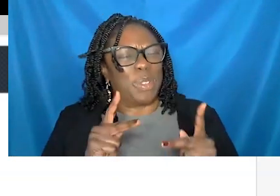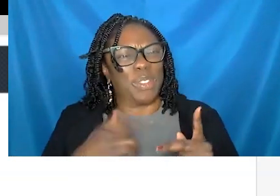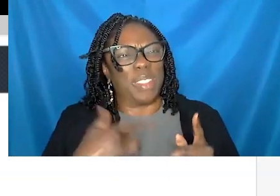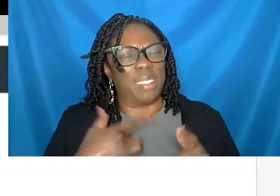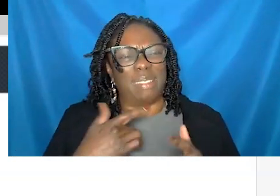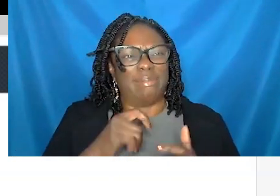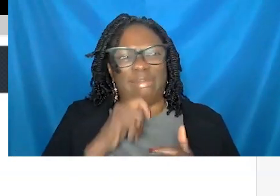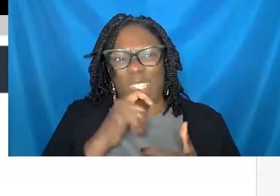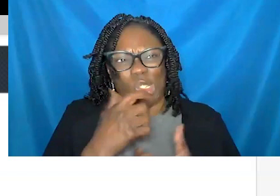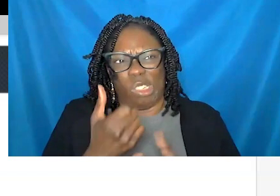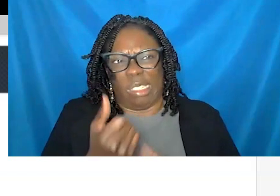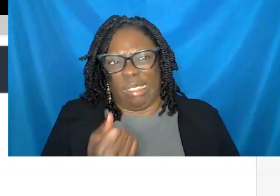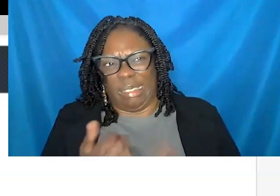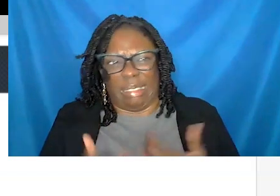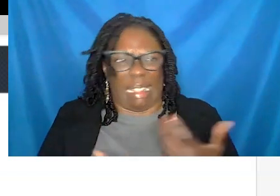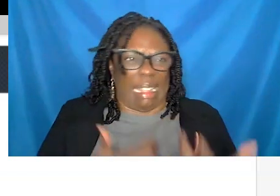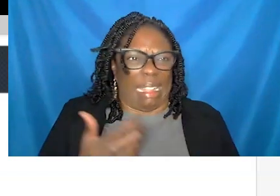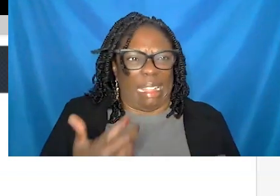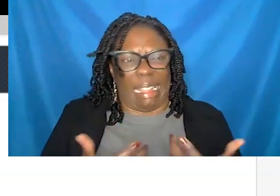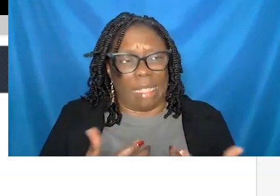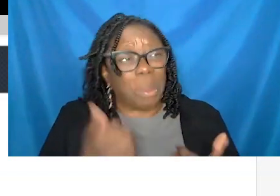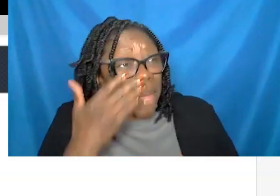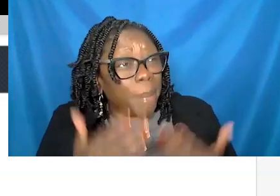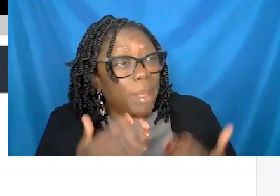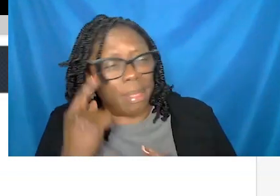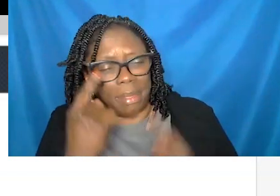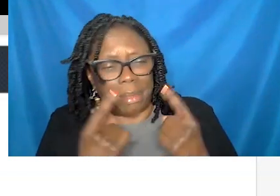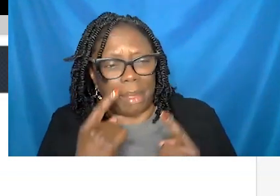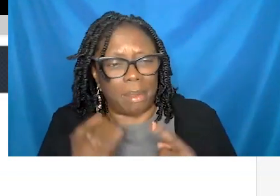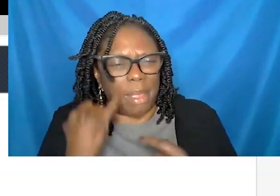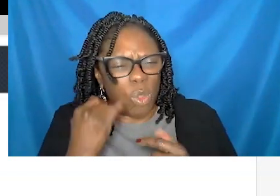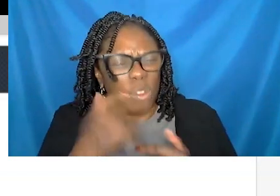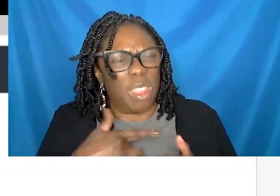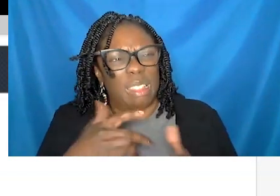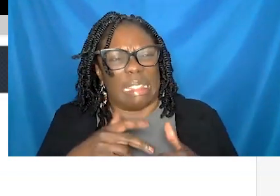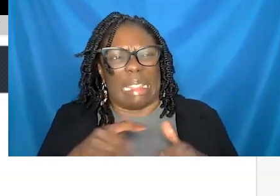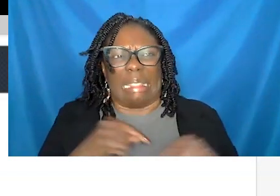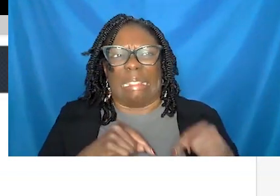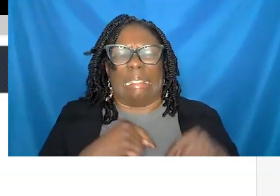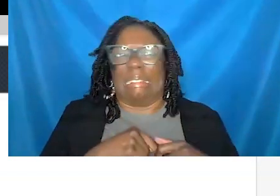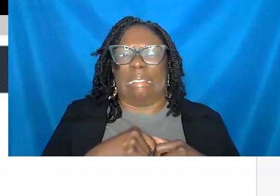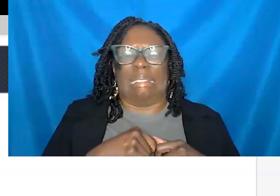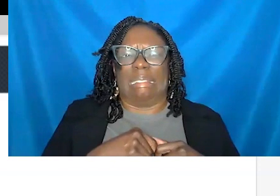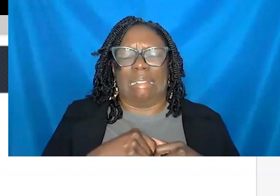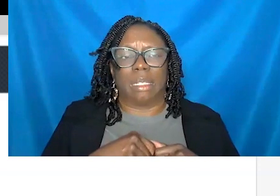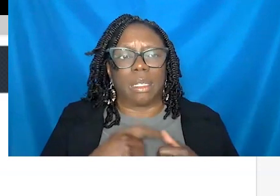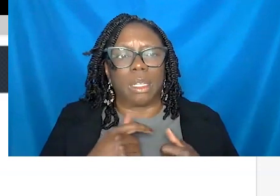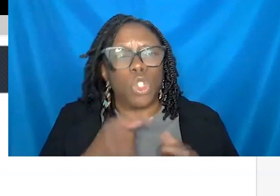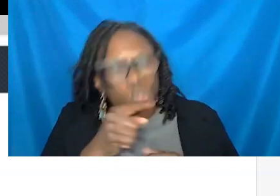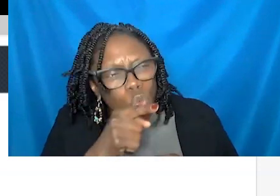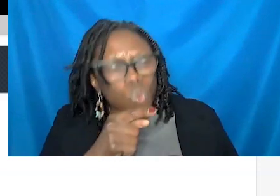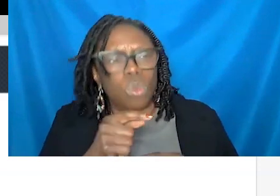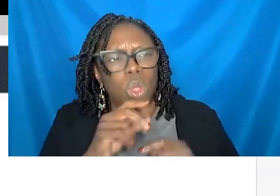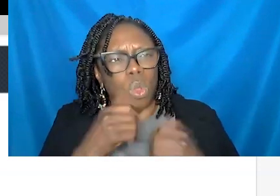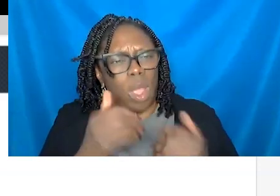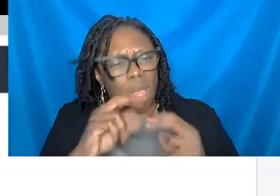So you may want to consider, if you're like really hesitant about it, you might want to at least look into it a little